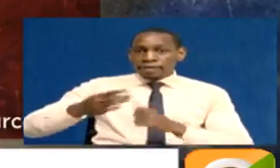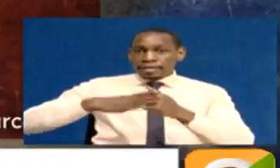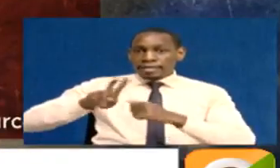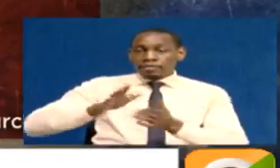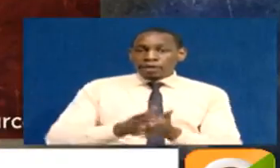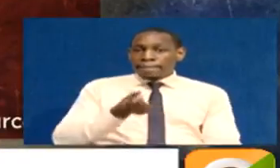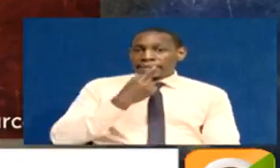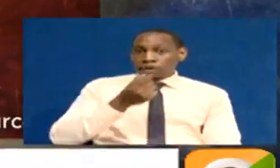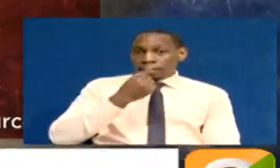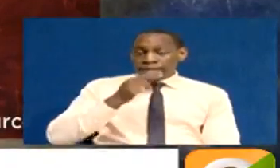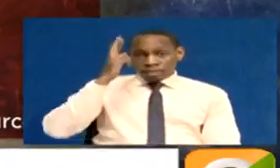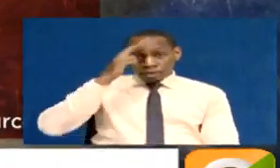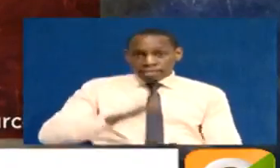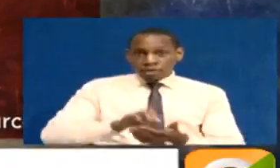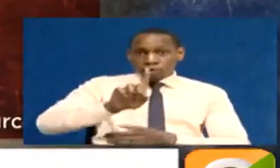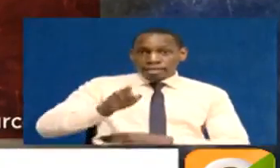3,592 for medical purposes,